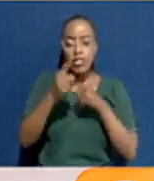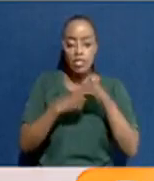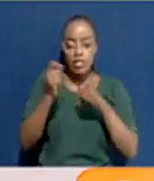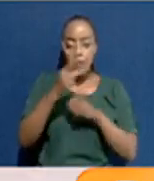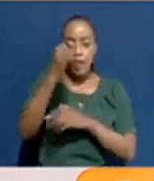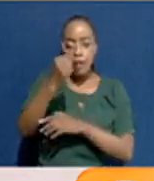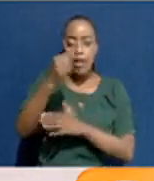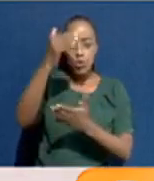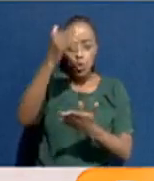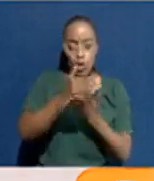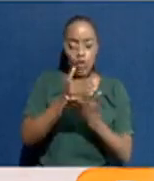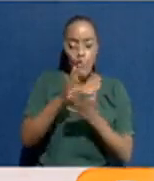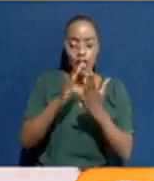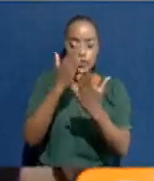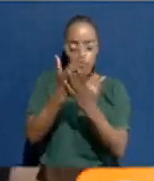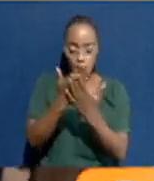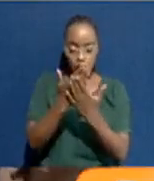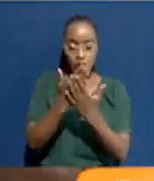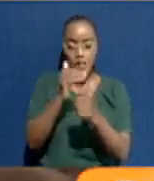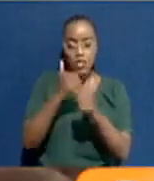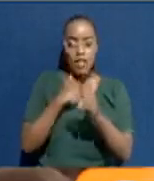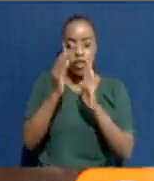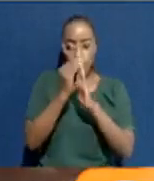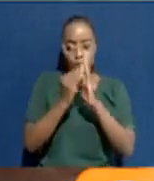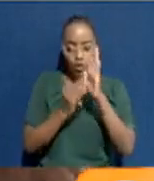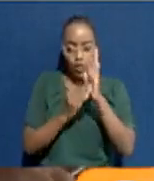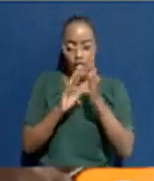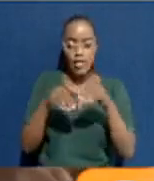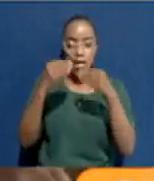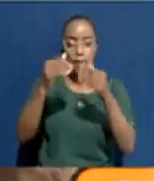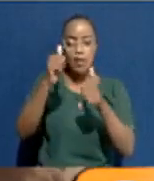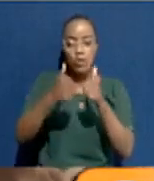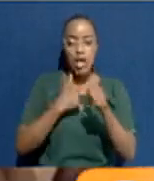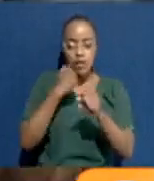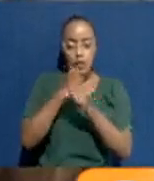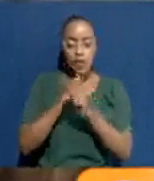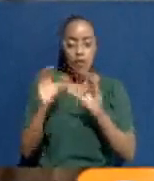this year to confirm filing of submissions and for highlighting of submissions by parties.